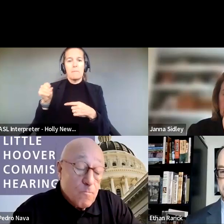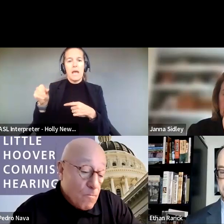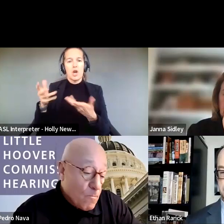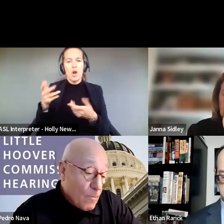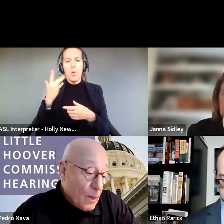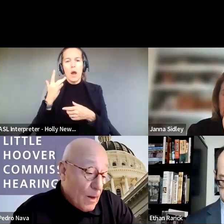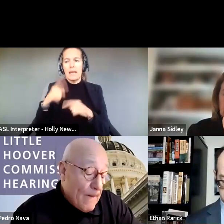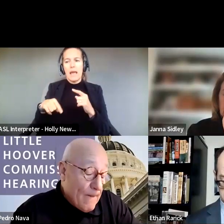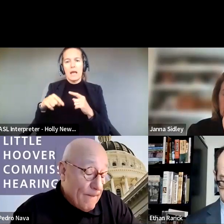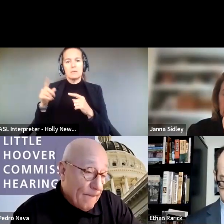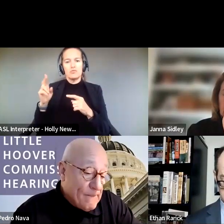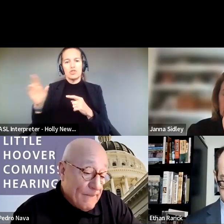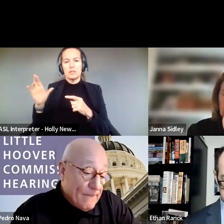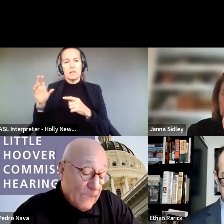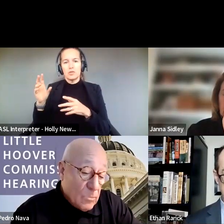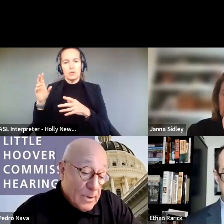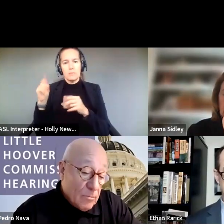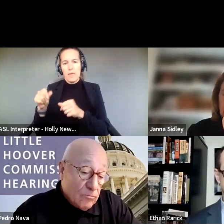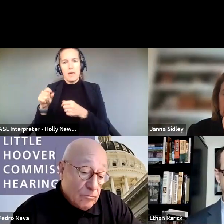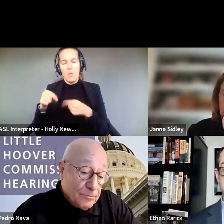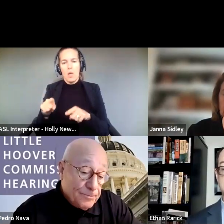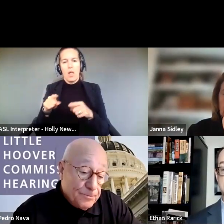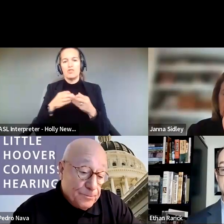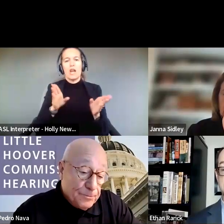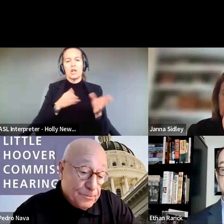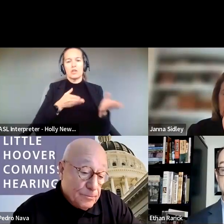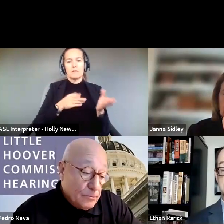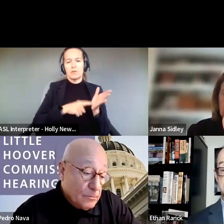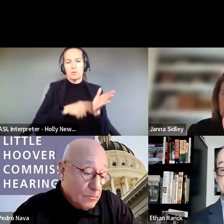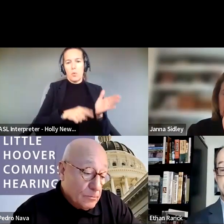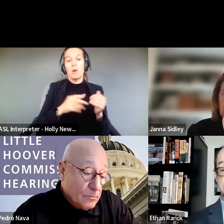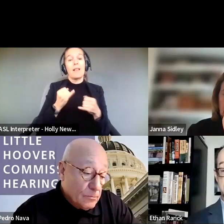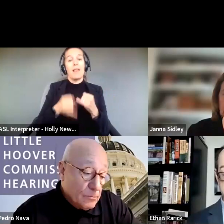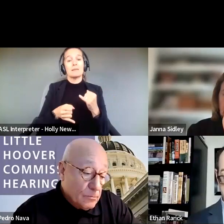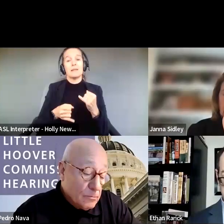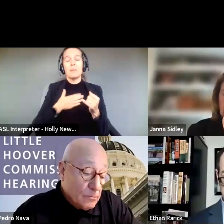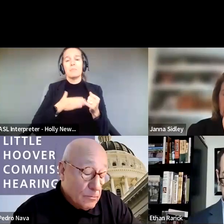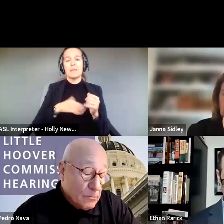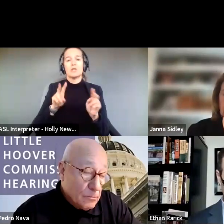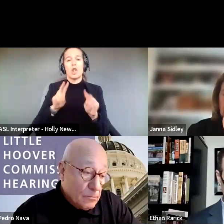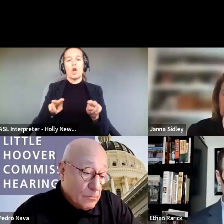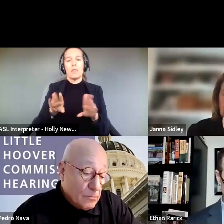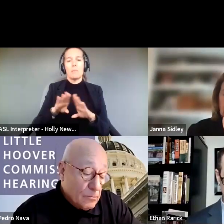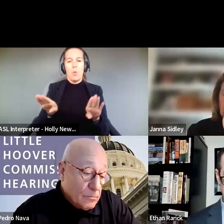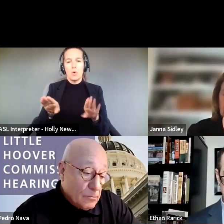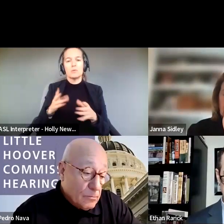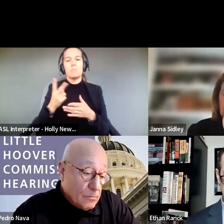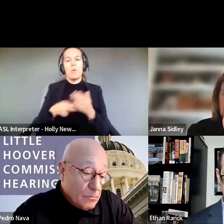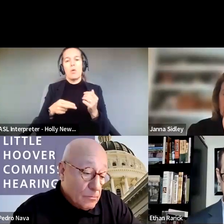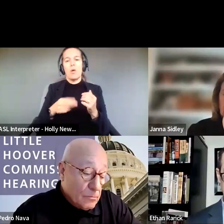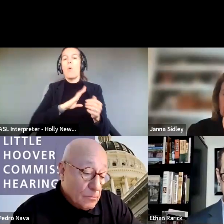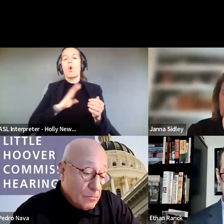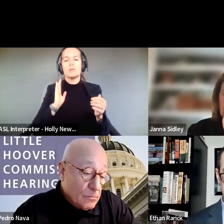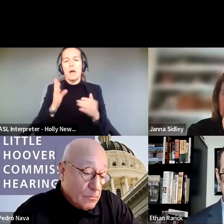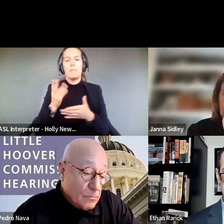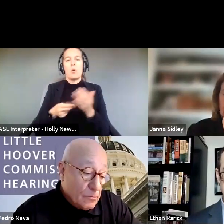center fund while generic resources are explored and accessed? Lastly, please look at the boards at both ARCA and